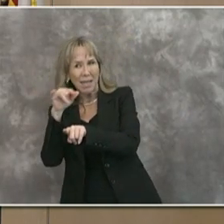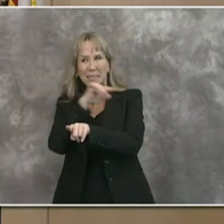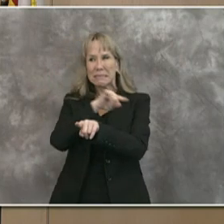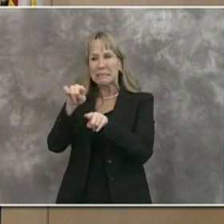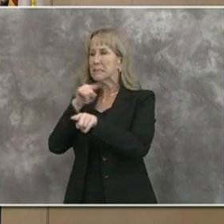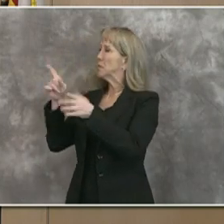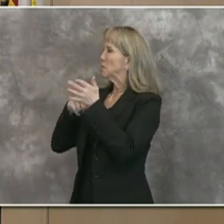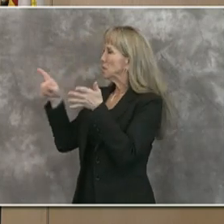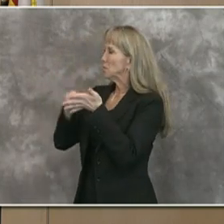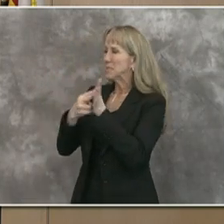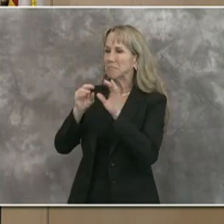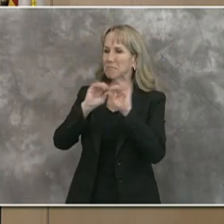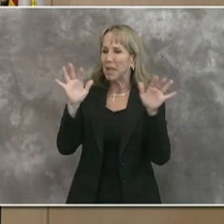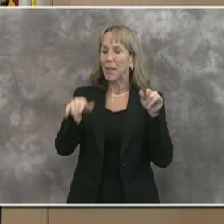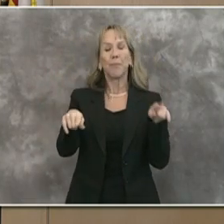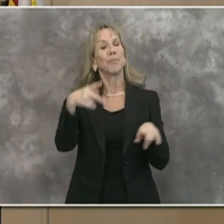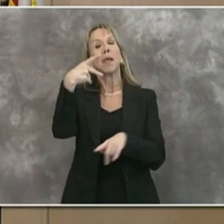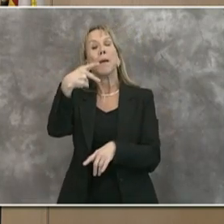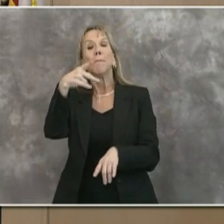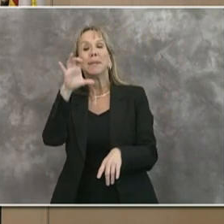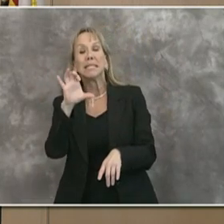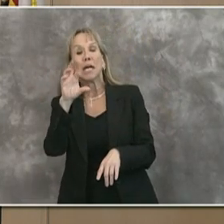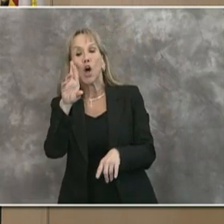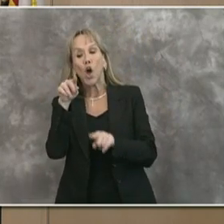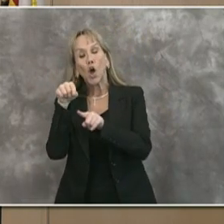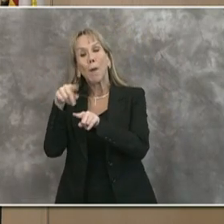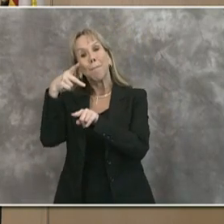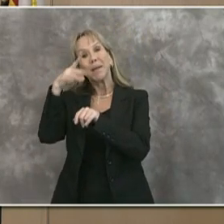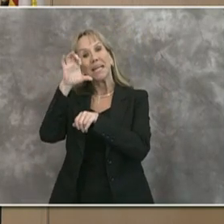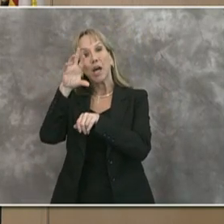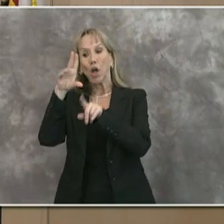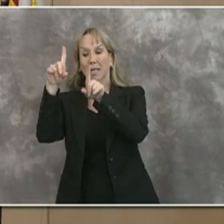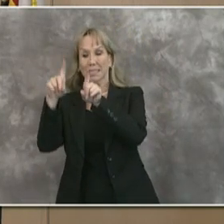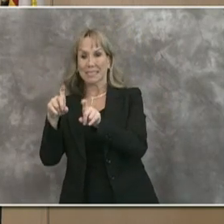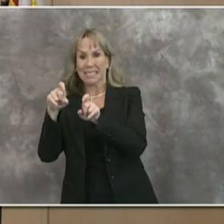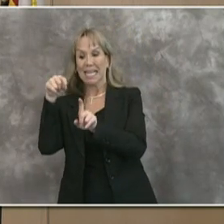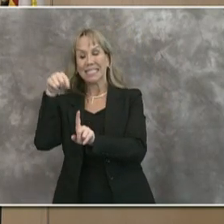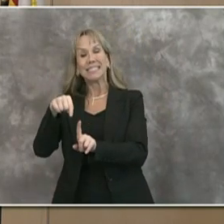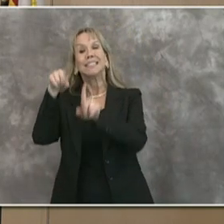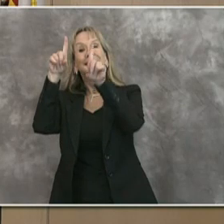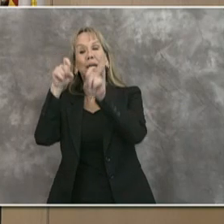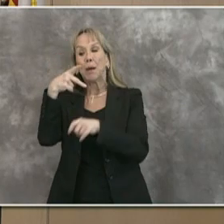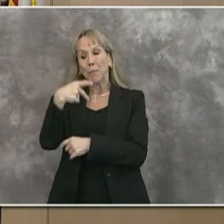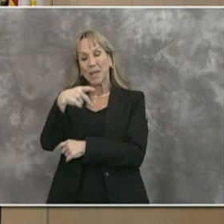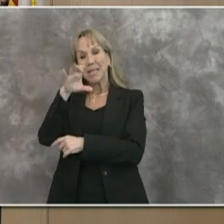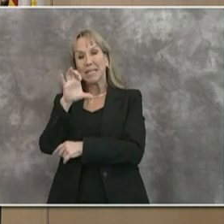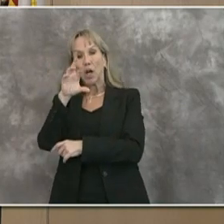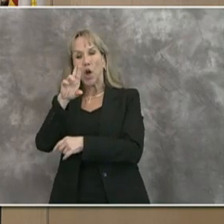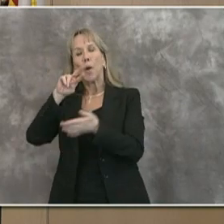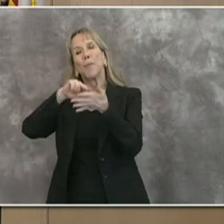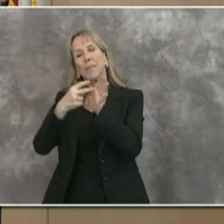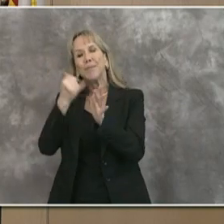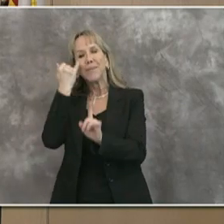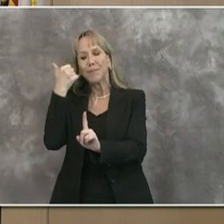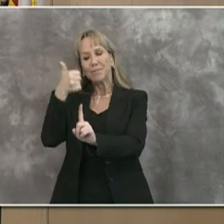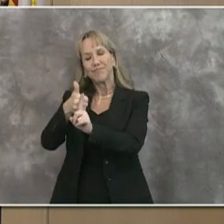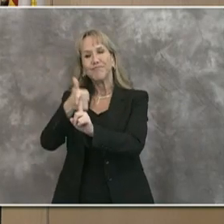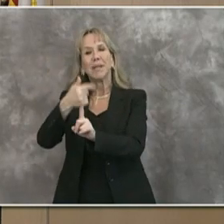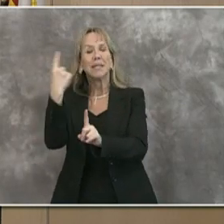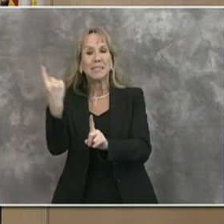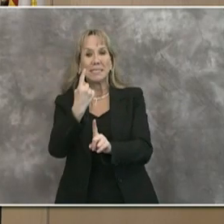you exactly. Sure. A PCR test, or that is a test that determines if someone